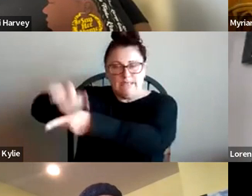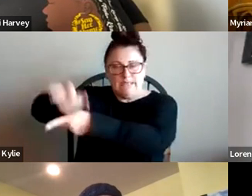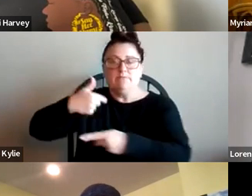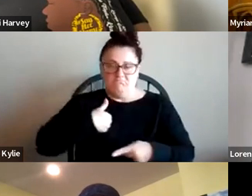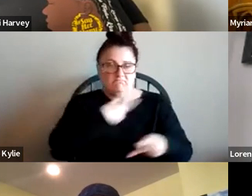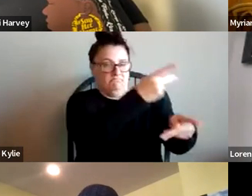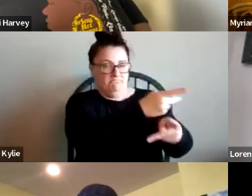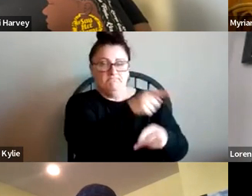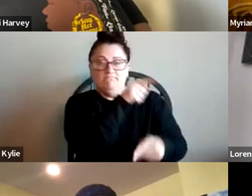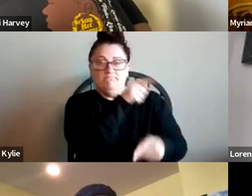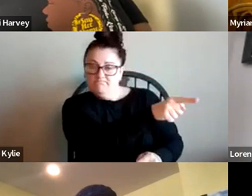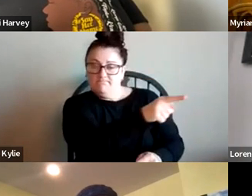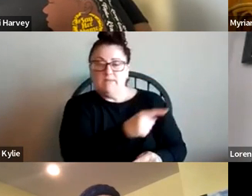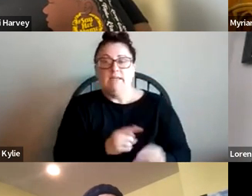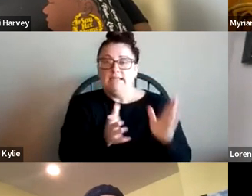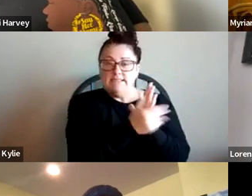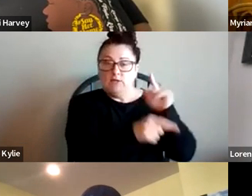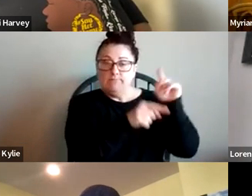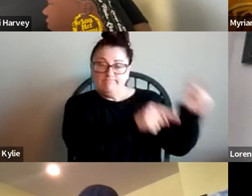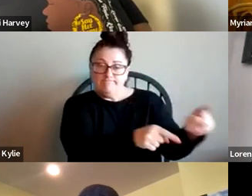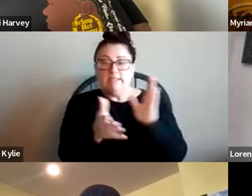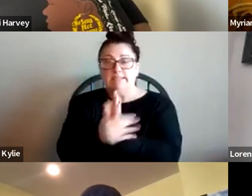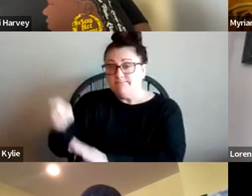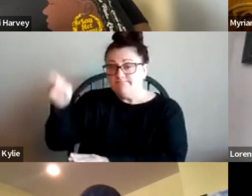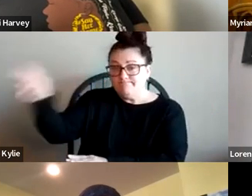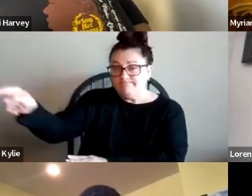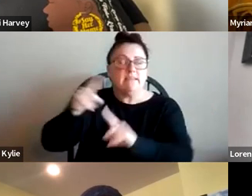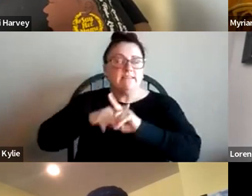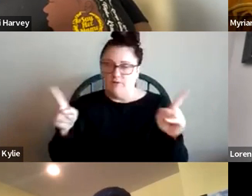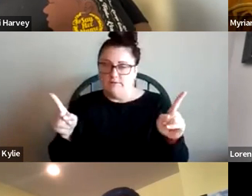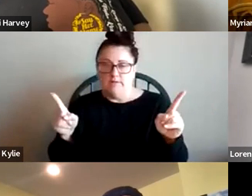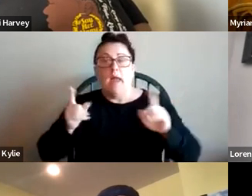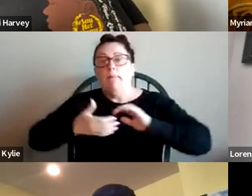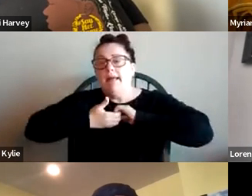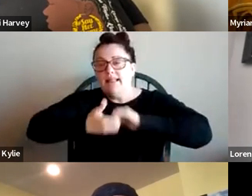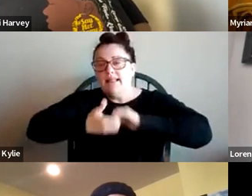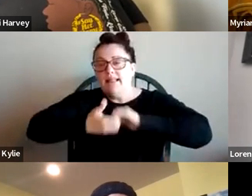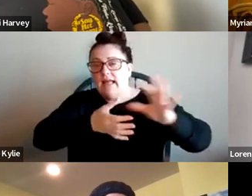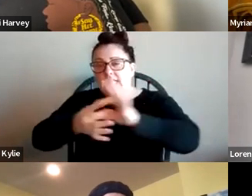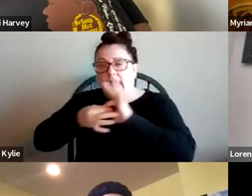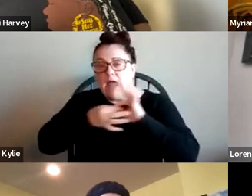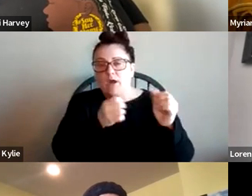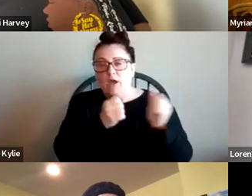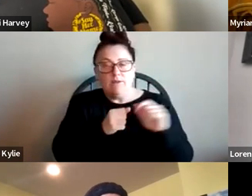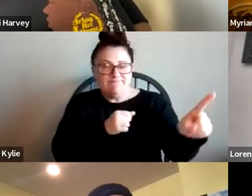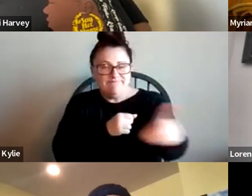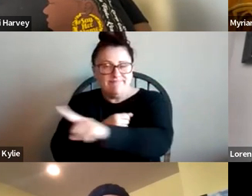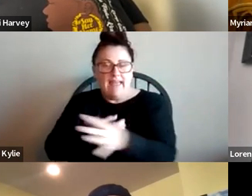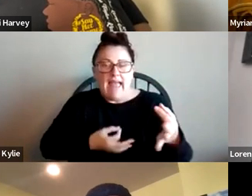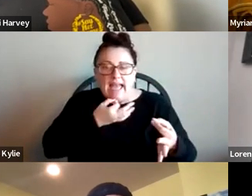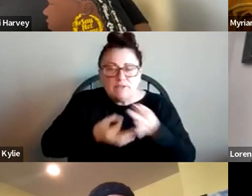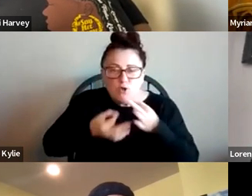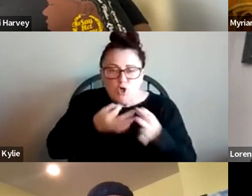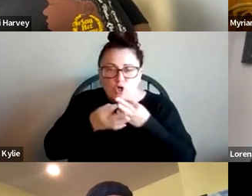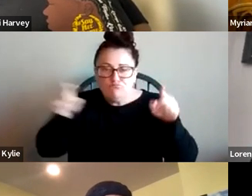that work can figure that stuff out at the city level, and then collaborating with other experts in the community for those spots